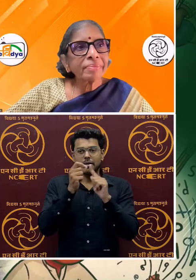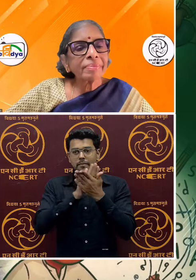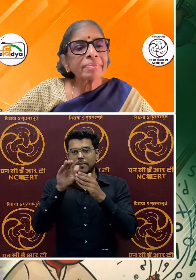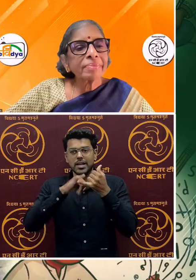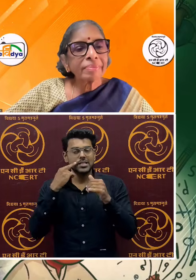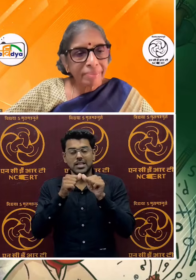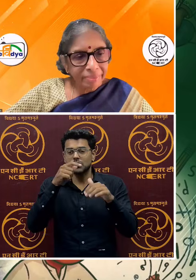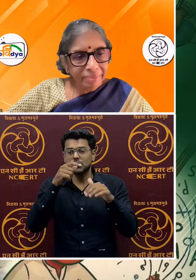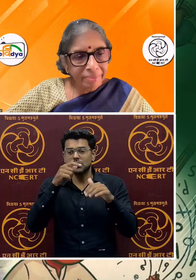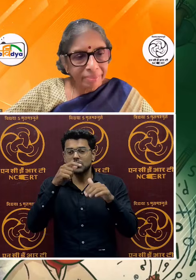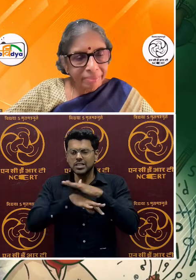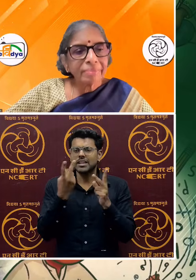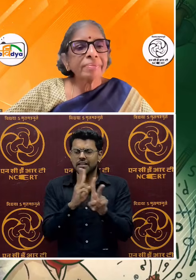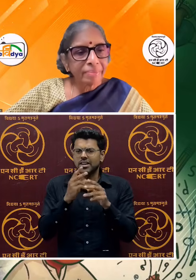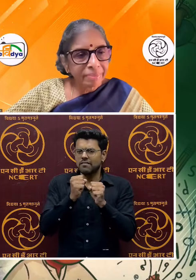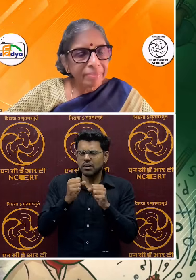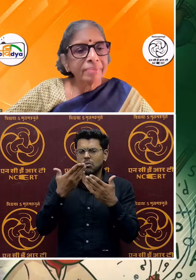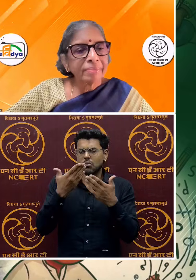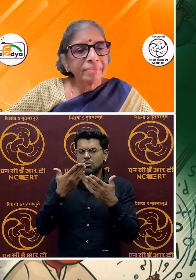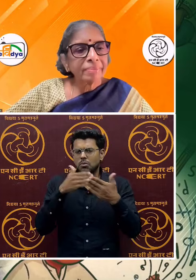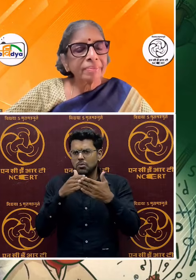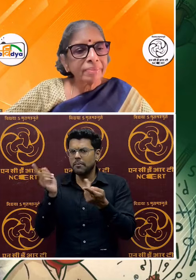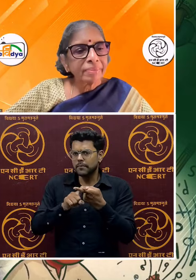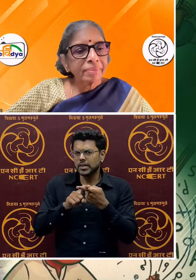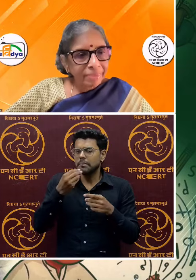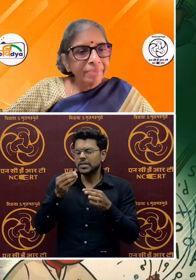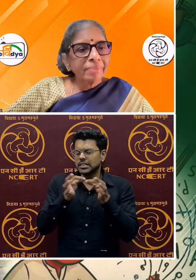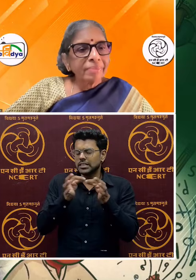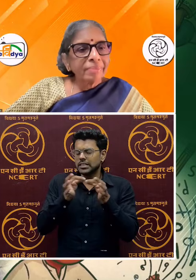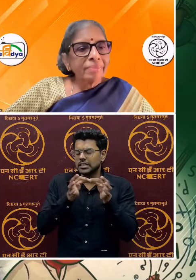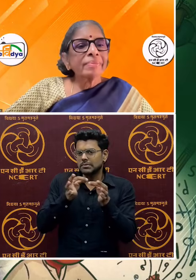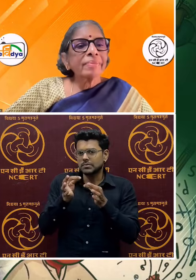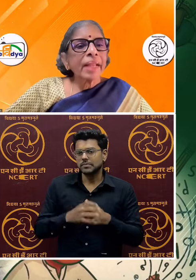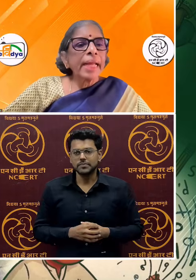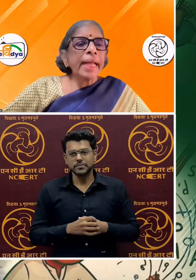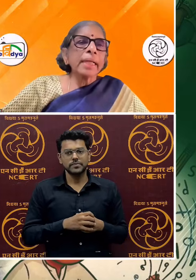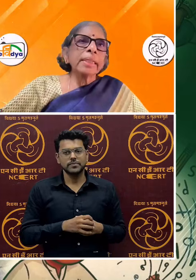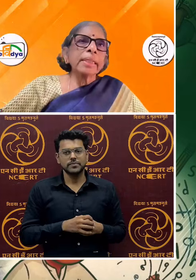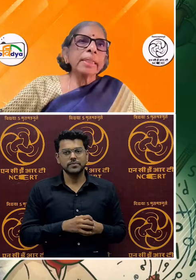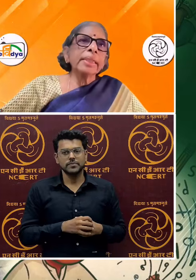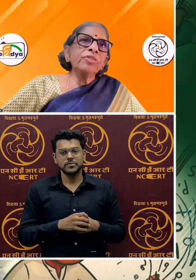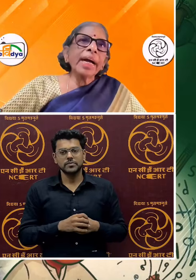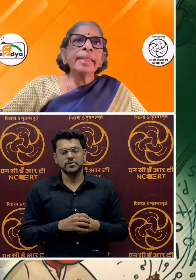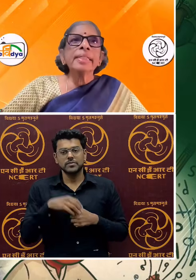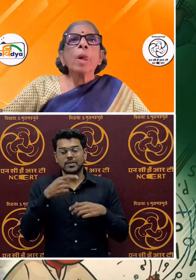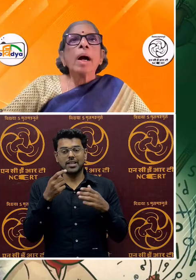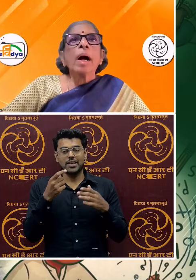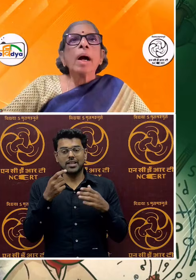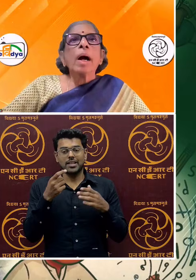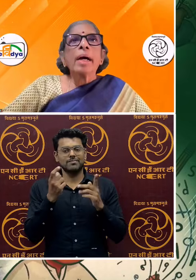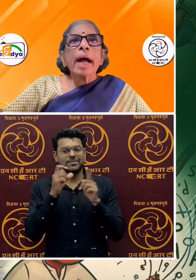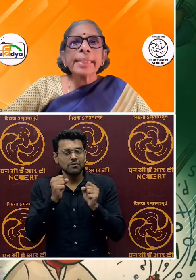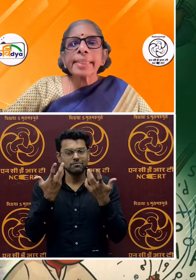she has some other kind of difficulties or challenges. Ma'am, please elaborate on this slide. Yeah, the